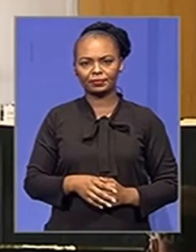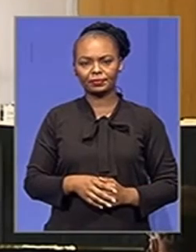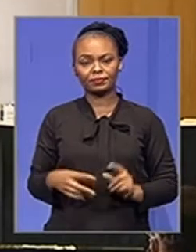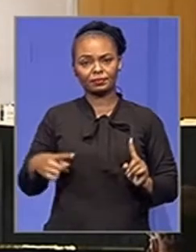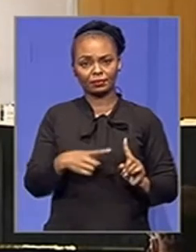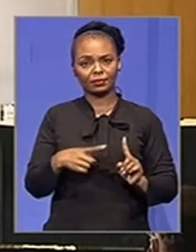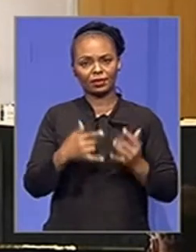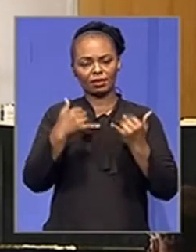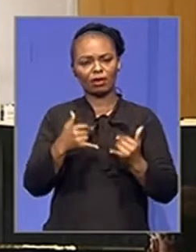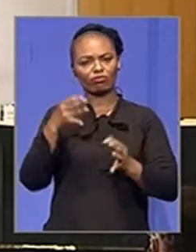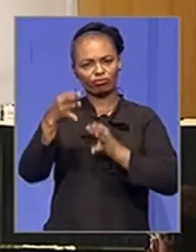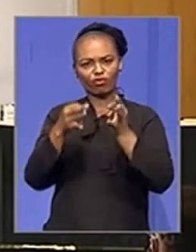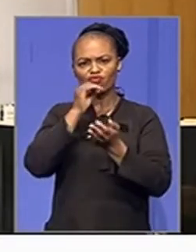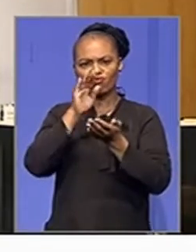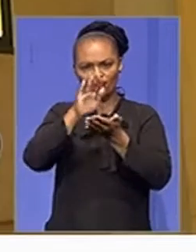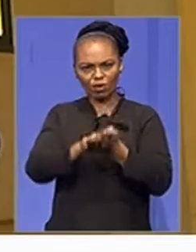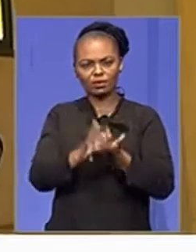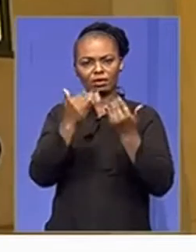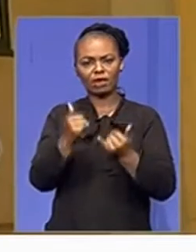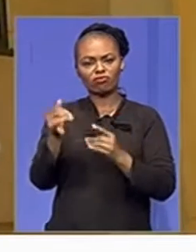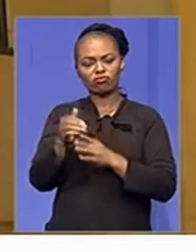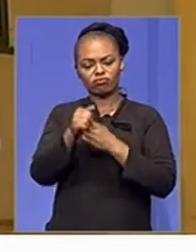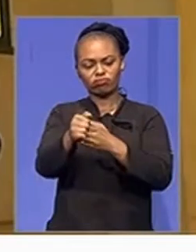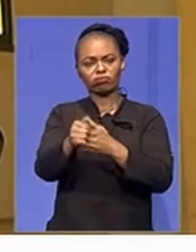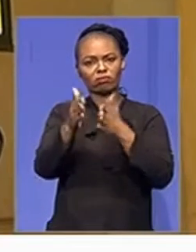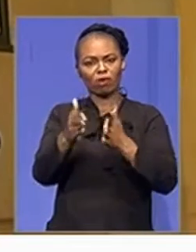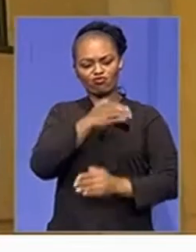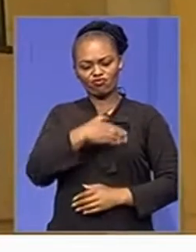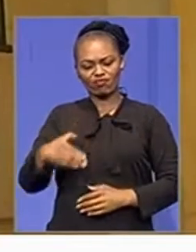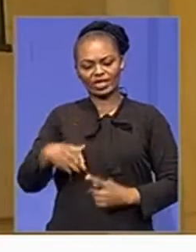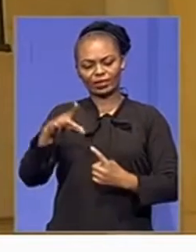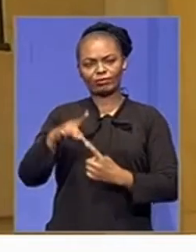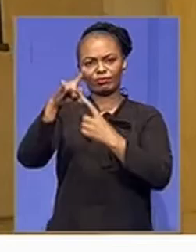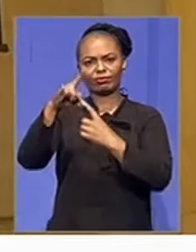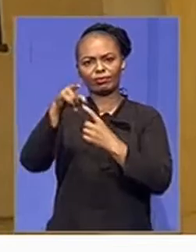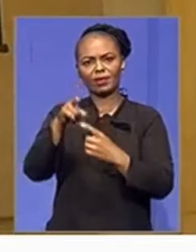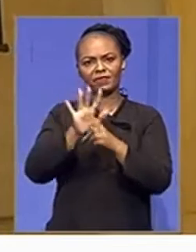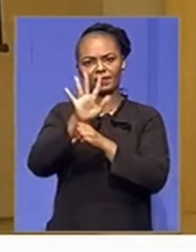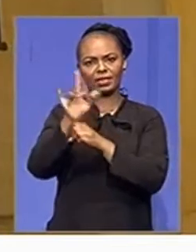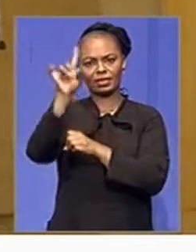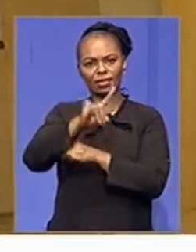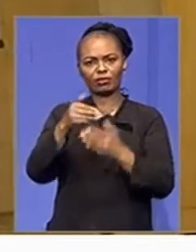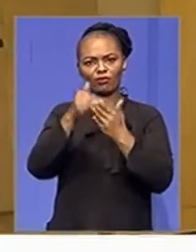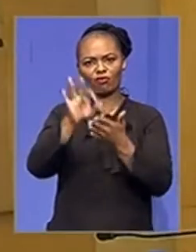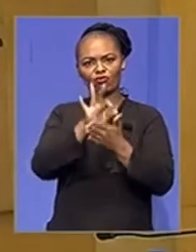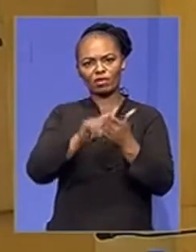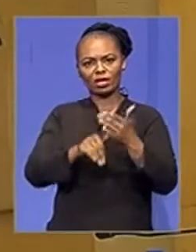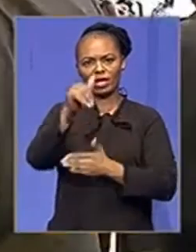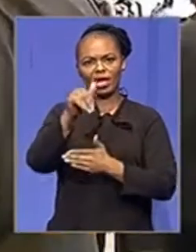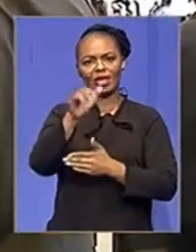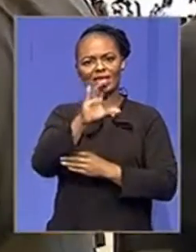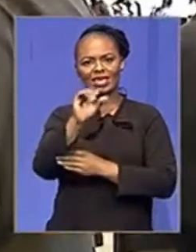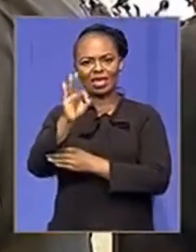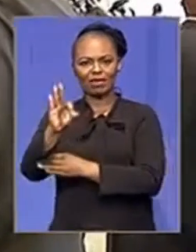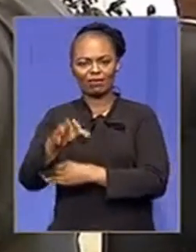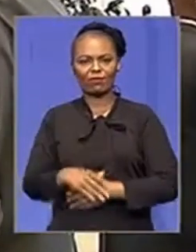Motsepe o tlhela a dile ditshepišo tša gagwe tša bonkgetheng maemong a bopresidente matšatši a 15 pele ga dikgetho tša CAF. Leano la gago la go